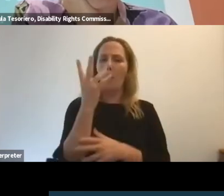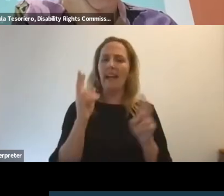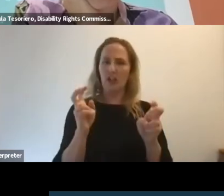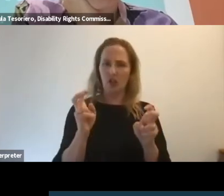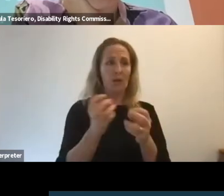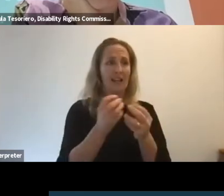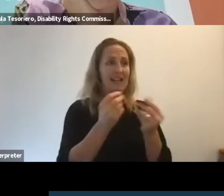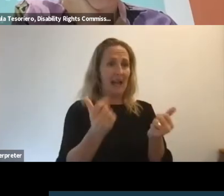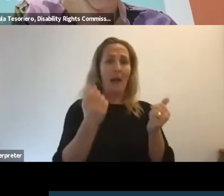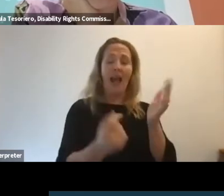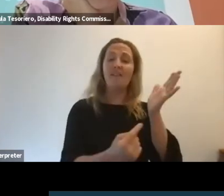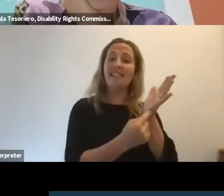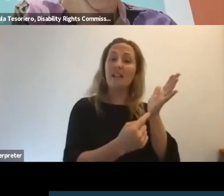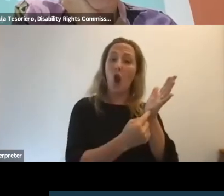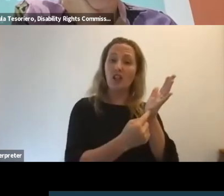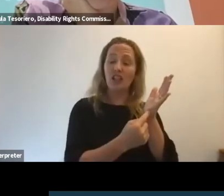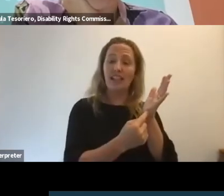opportunity